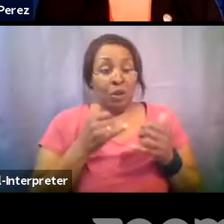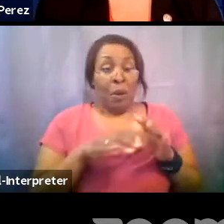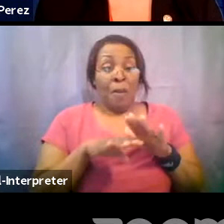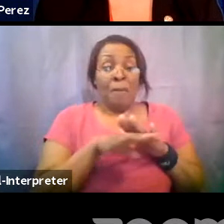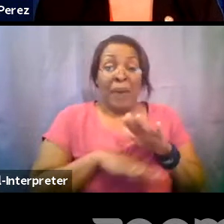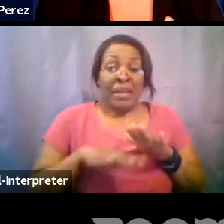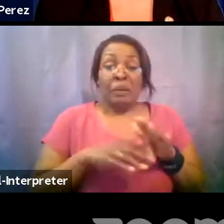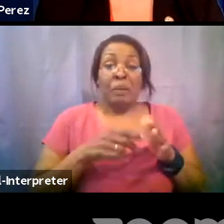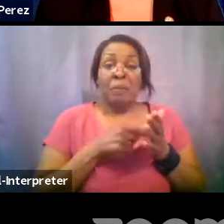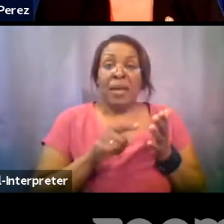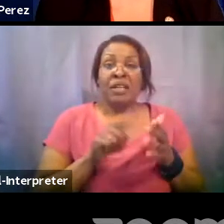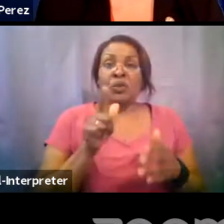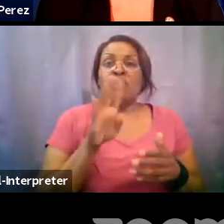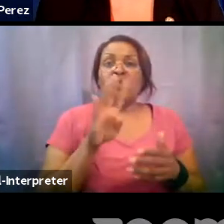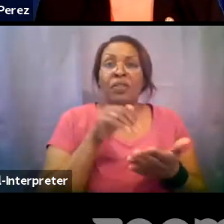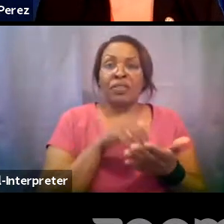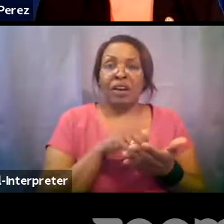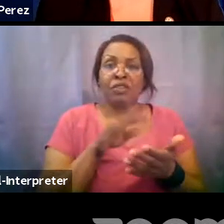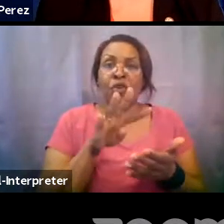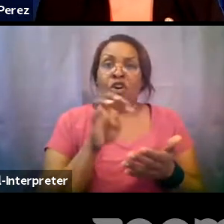this job is